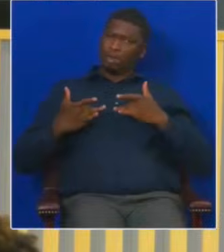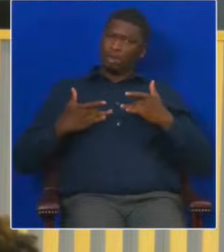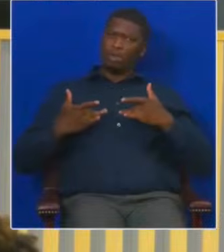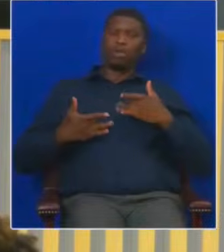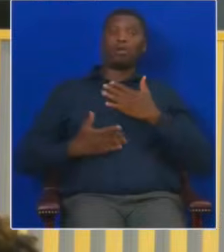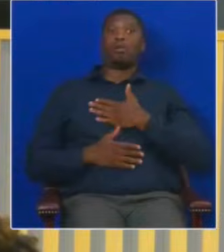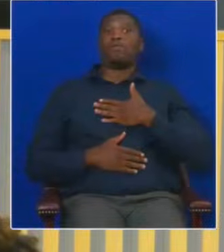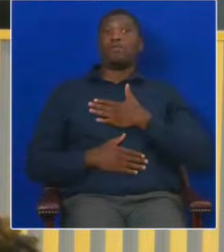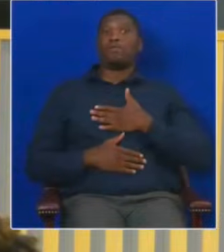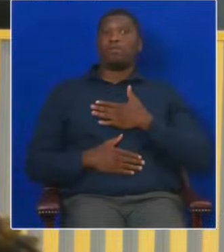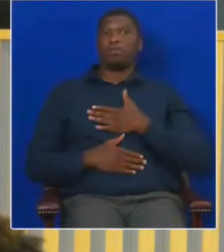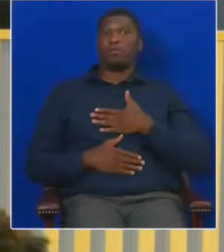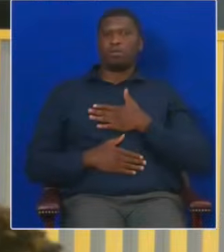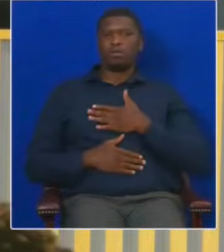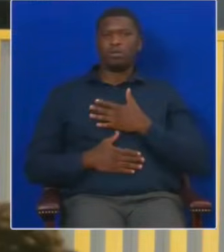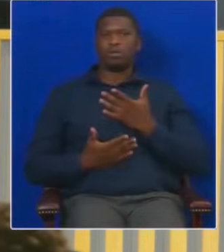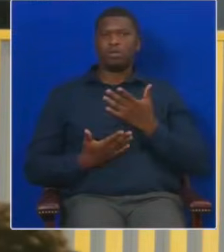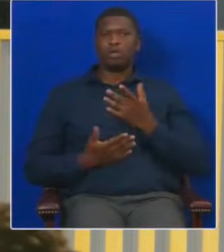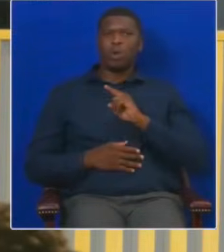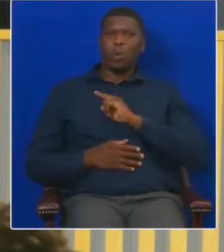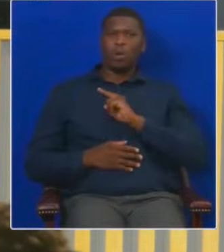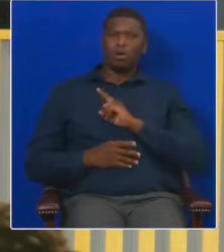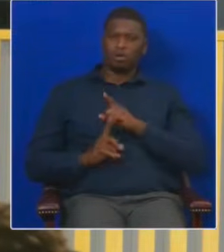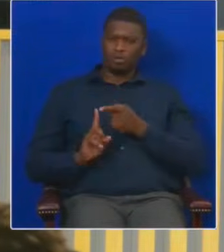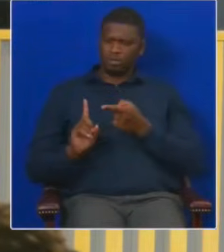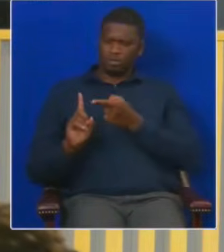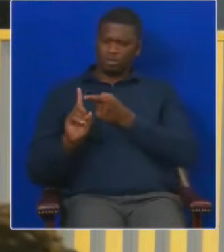a suspect that is